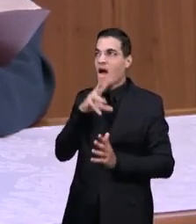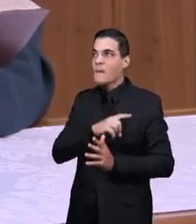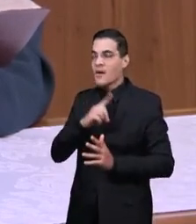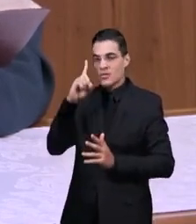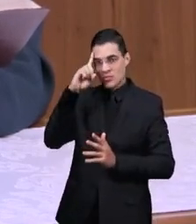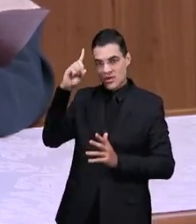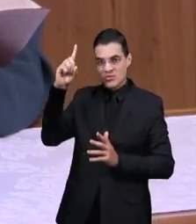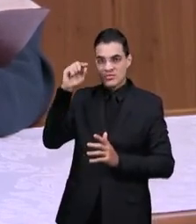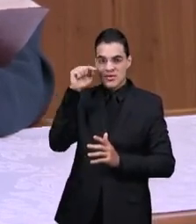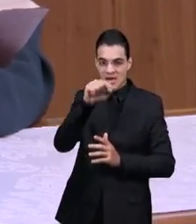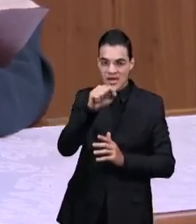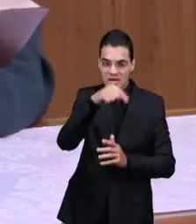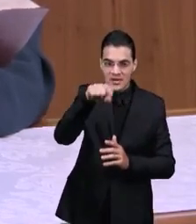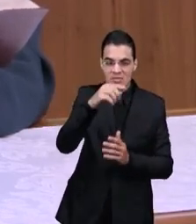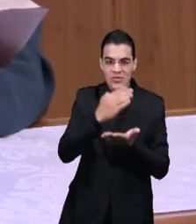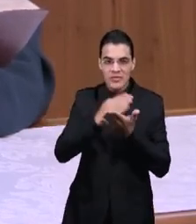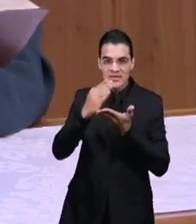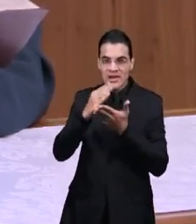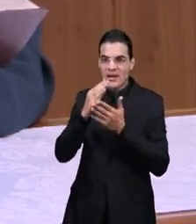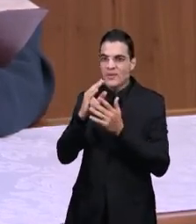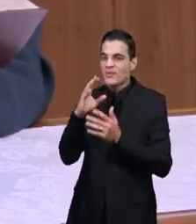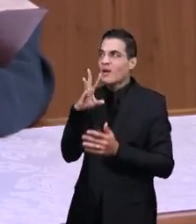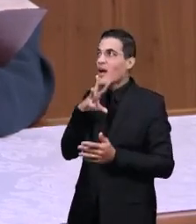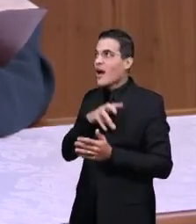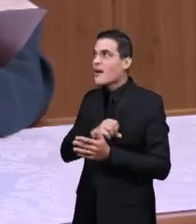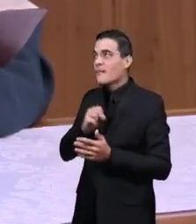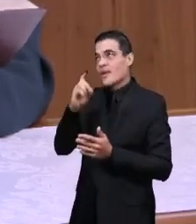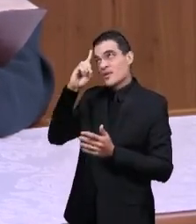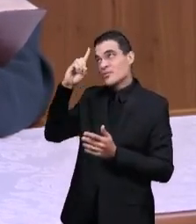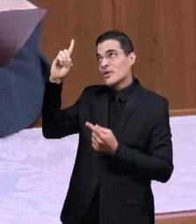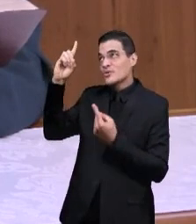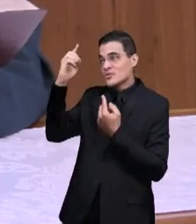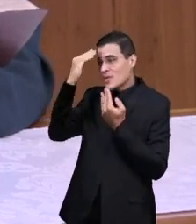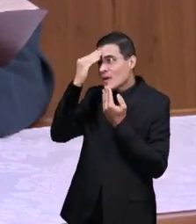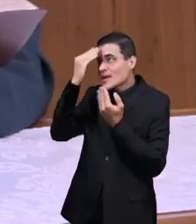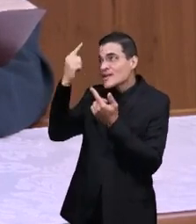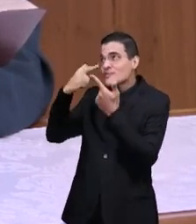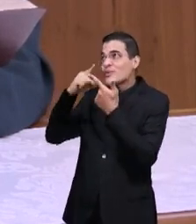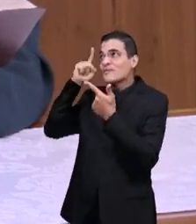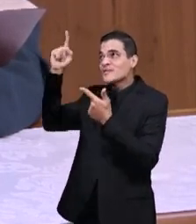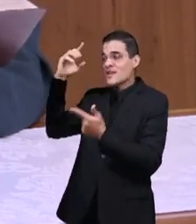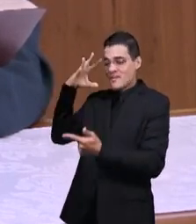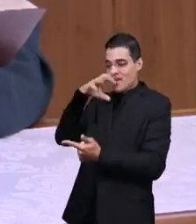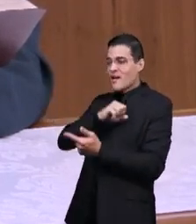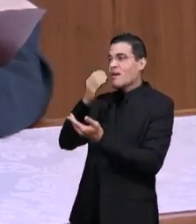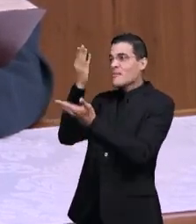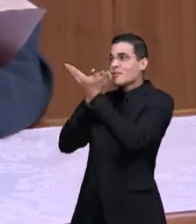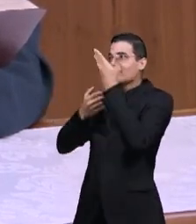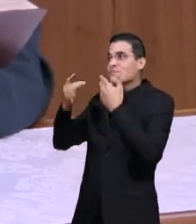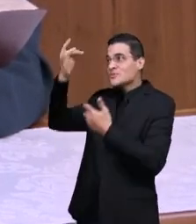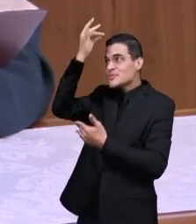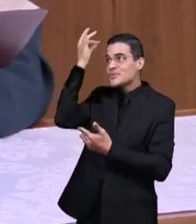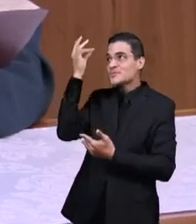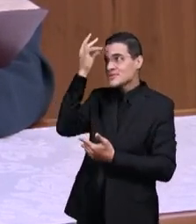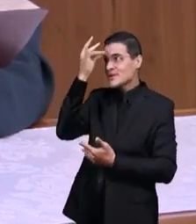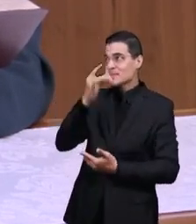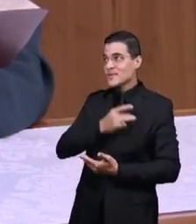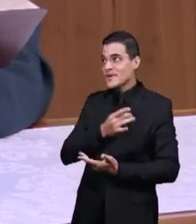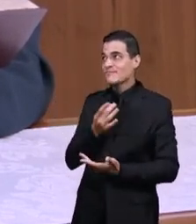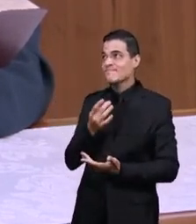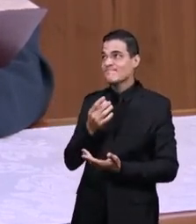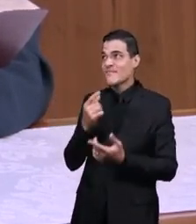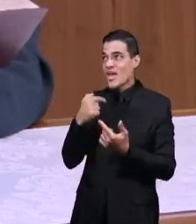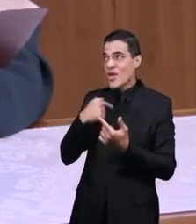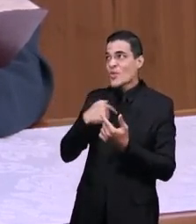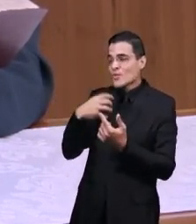started to pray. Beloved God, we thank you for to love me and give me your Holy Spirit. When I